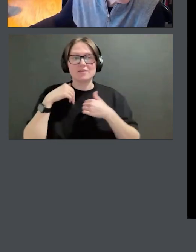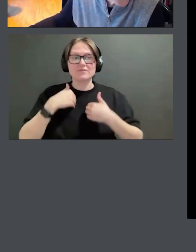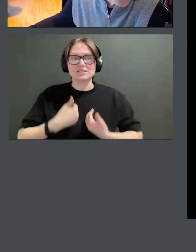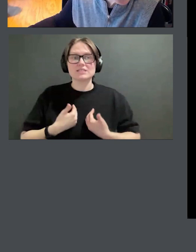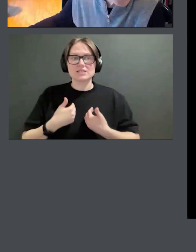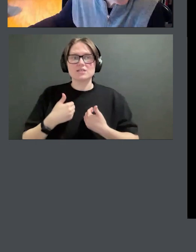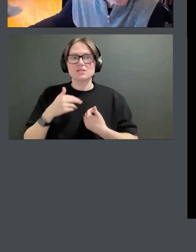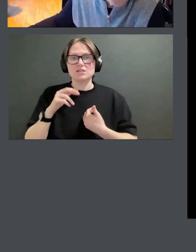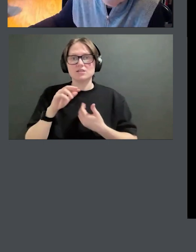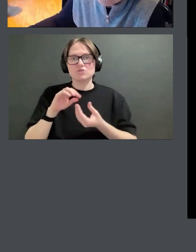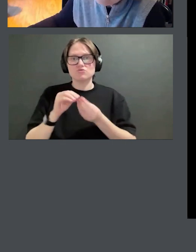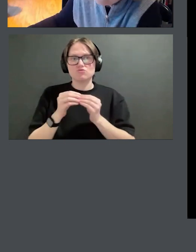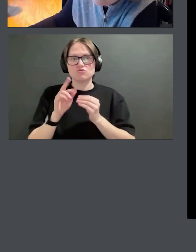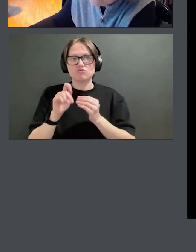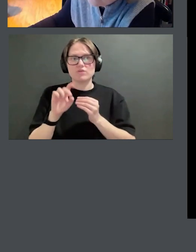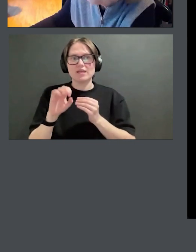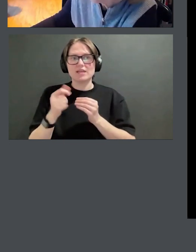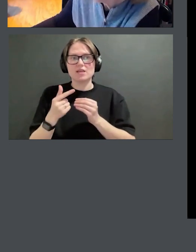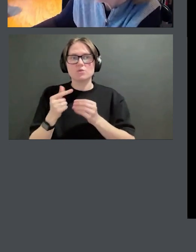with the language ability.